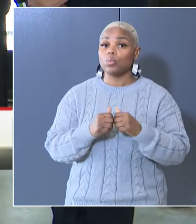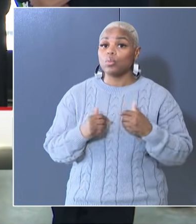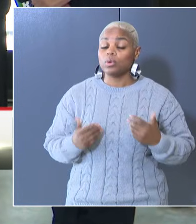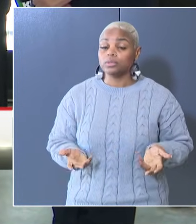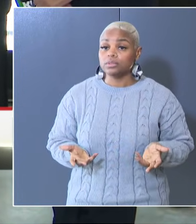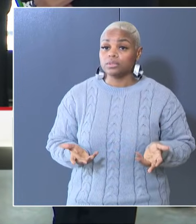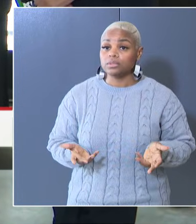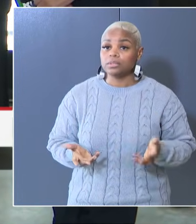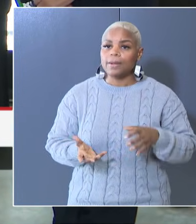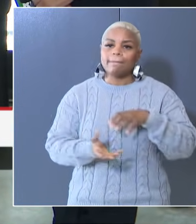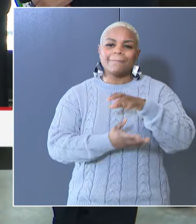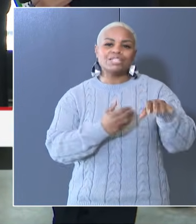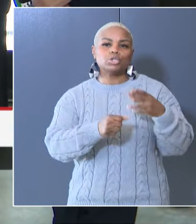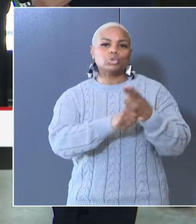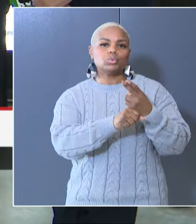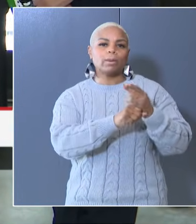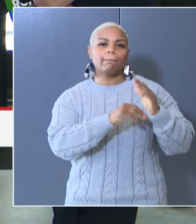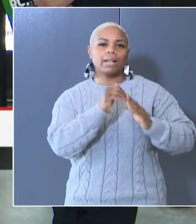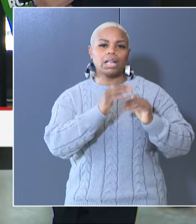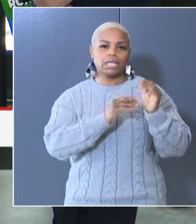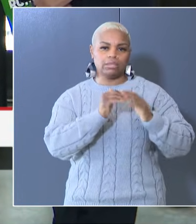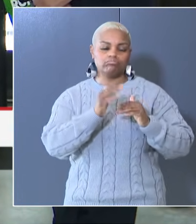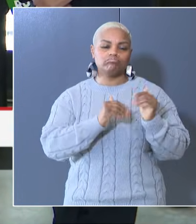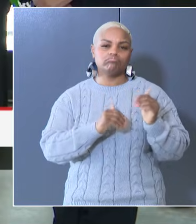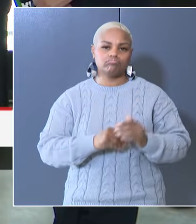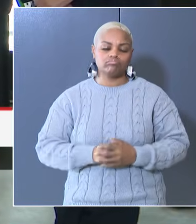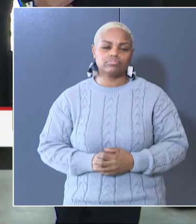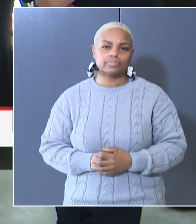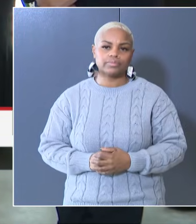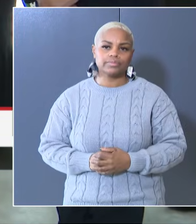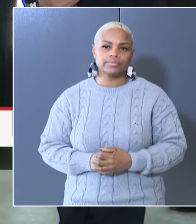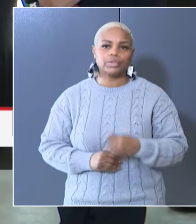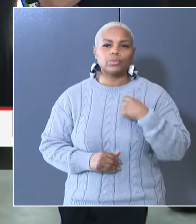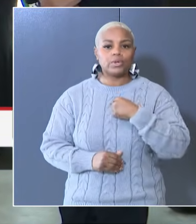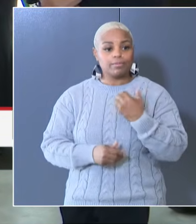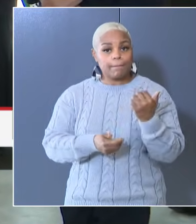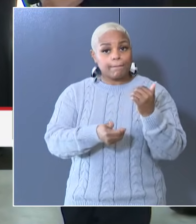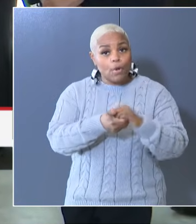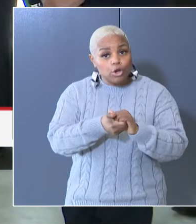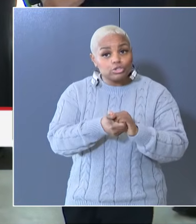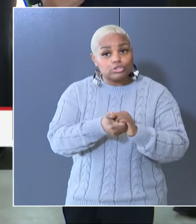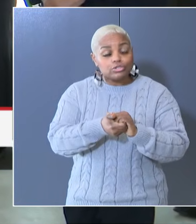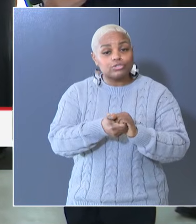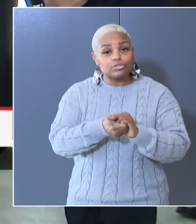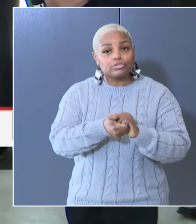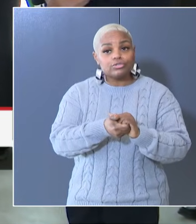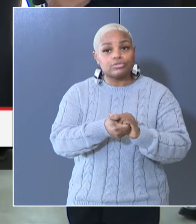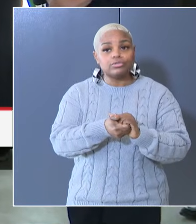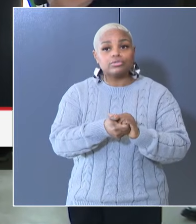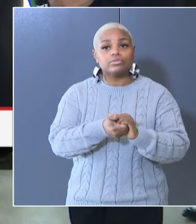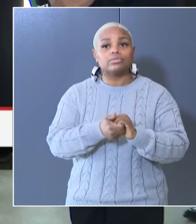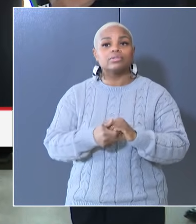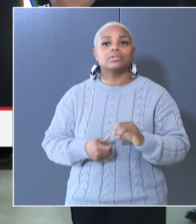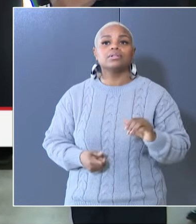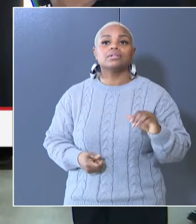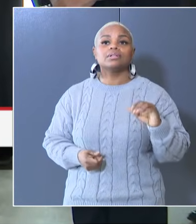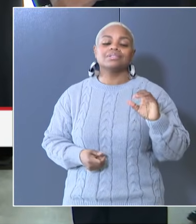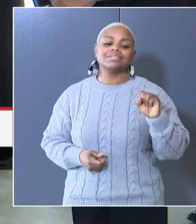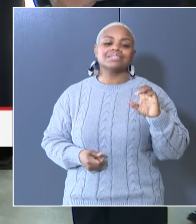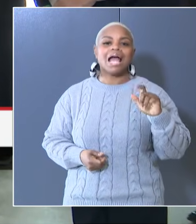by Helios, a local developer, Mark and Chris. And Cycle House refers to the bicycle-friendly